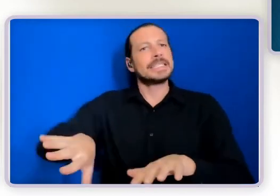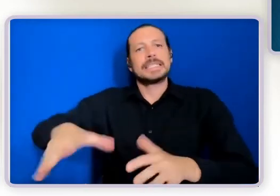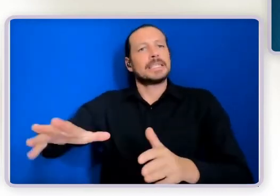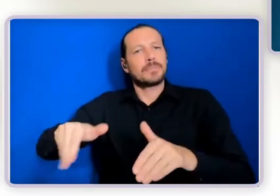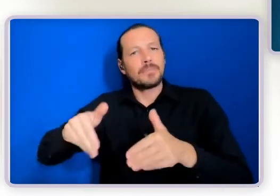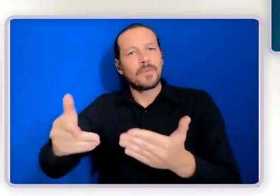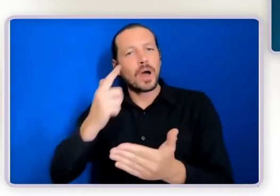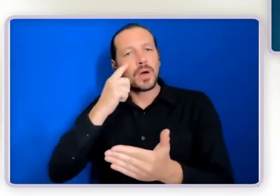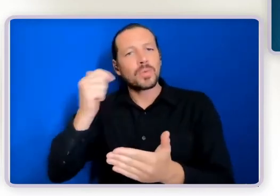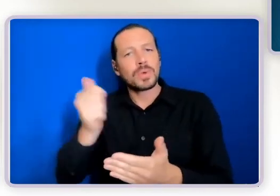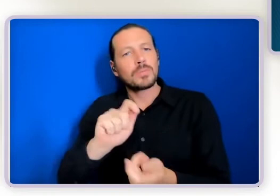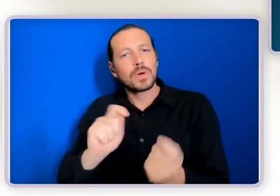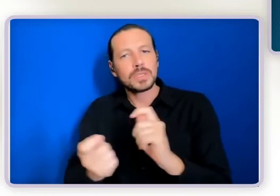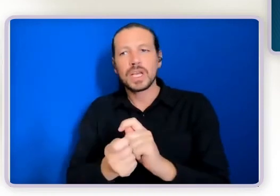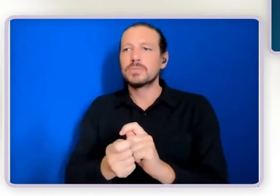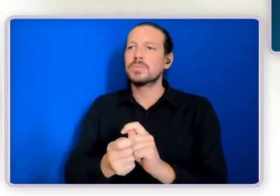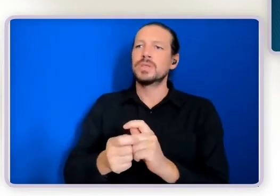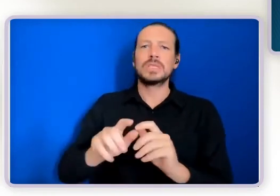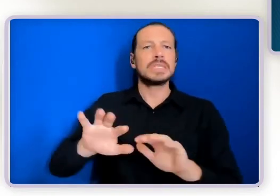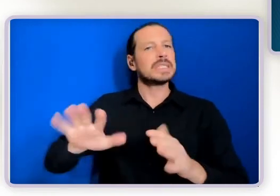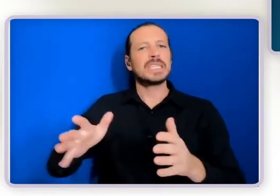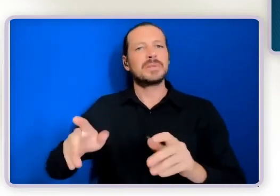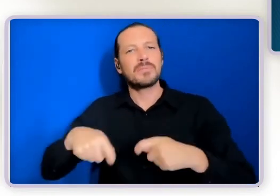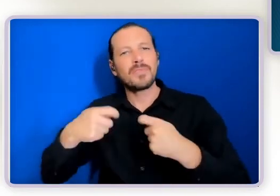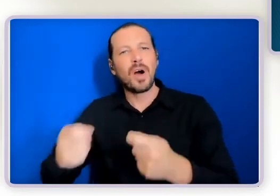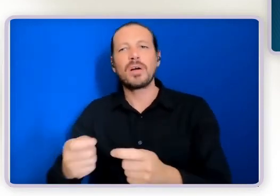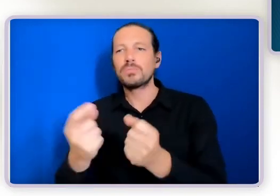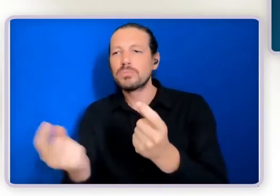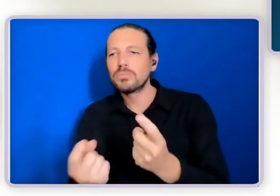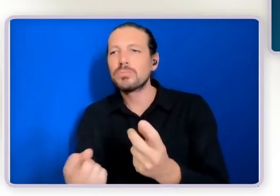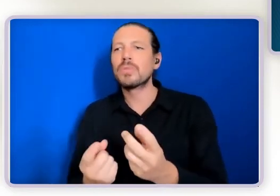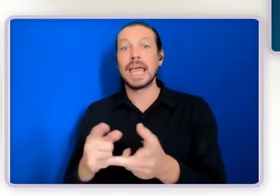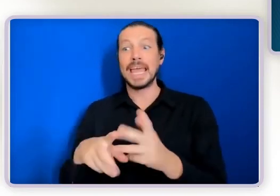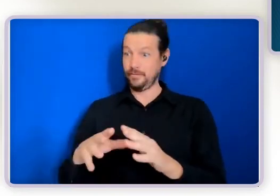need to prevent the behaviours of concern. So